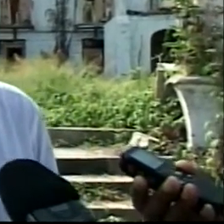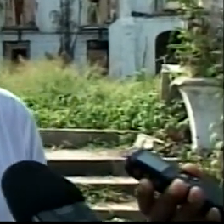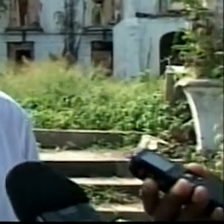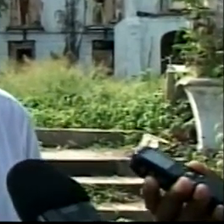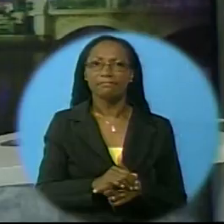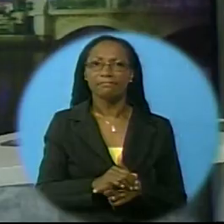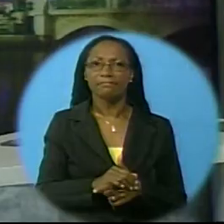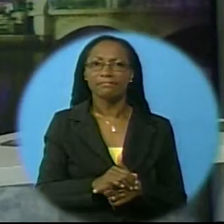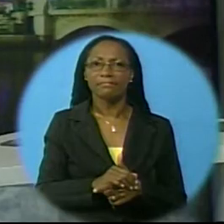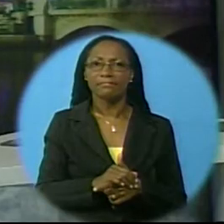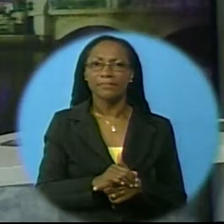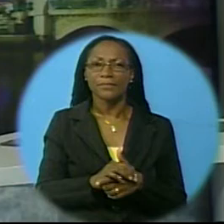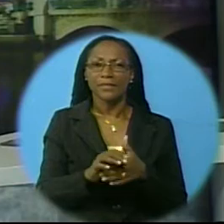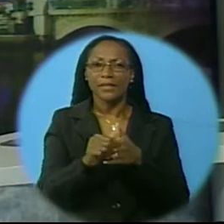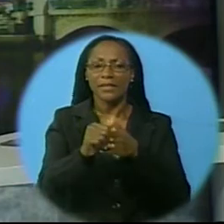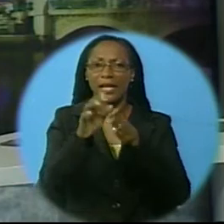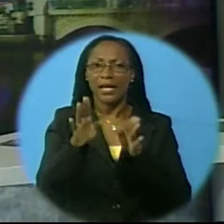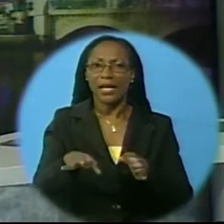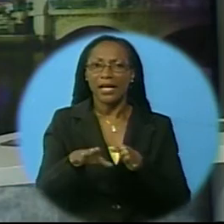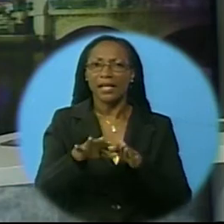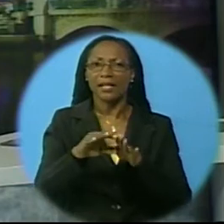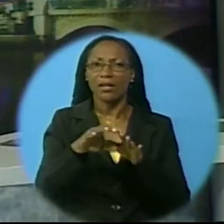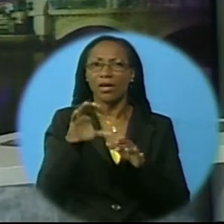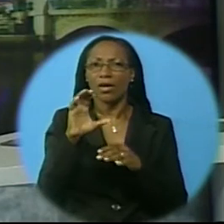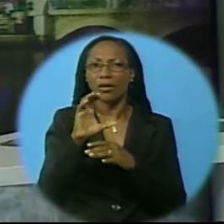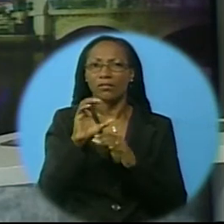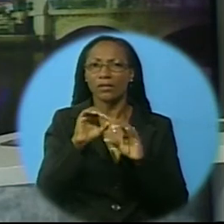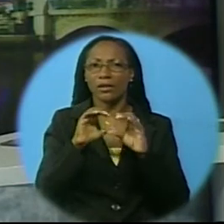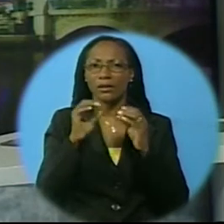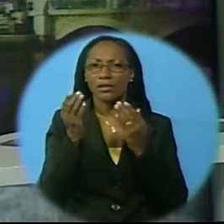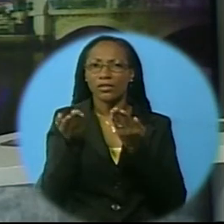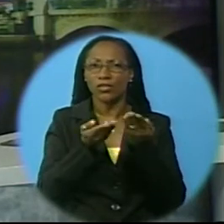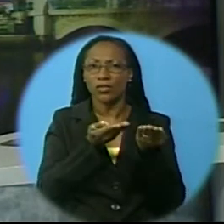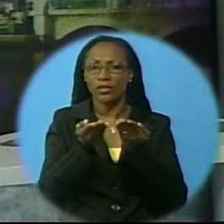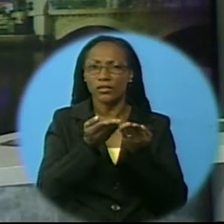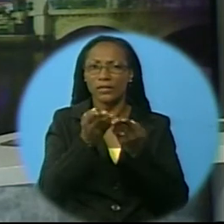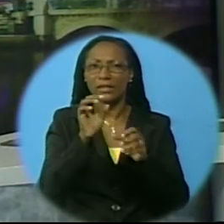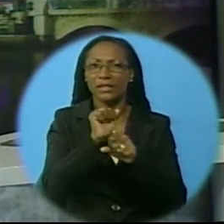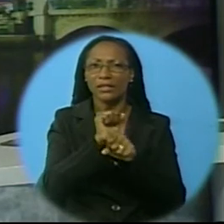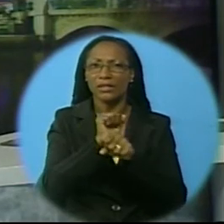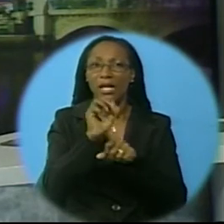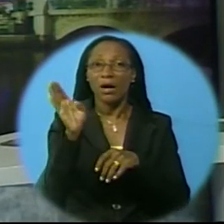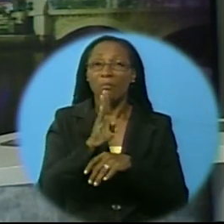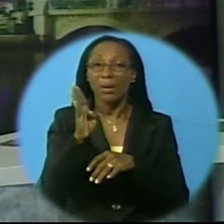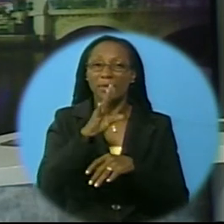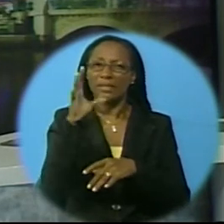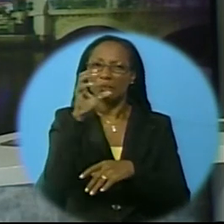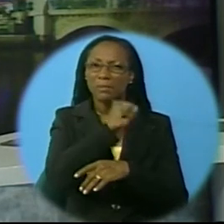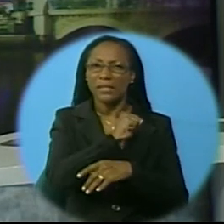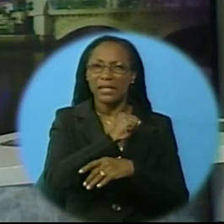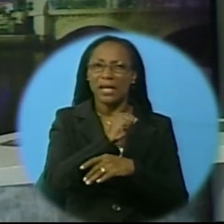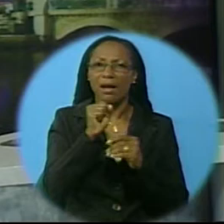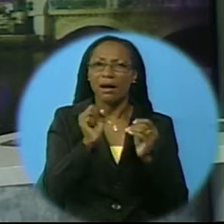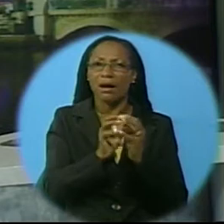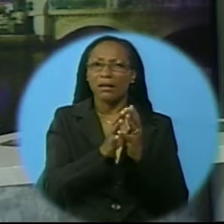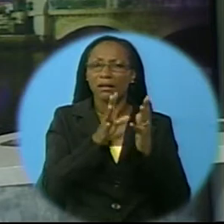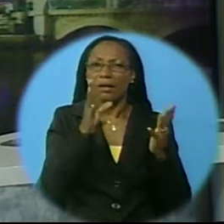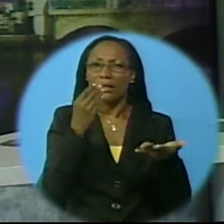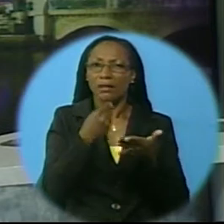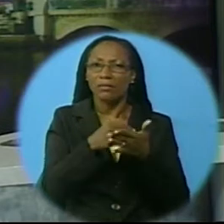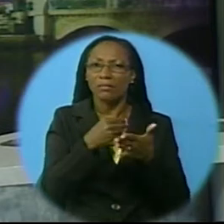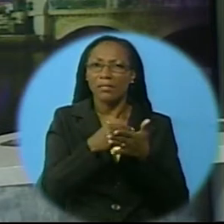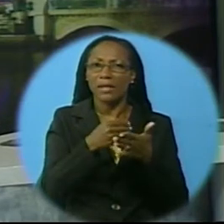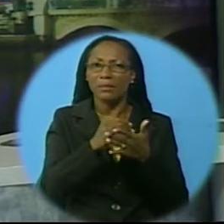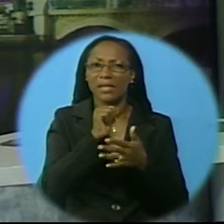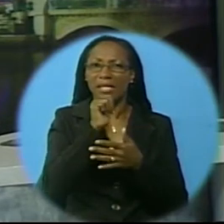project. The head of the Coalition of Service Industries says Barbados is missing out on a significant amount of revenue